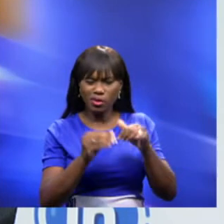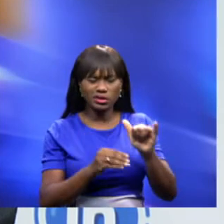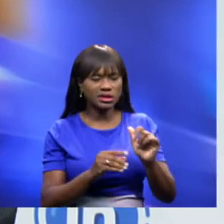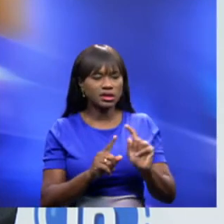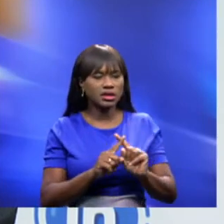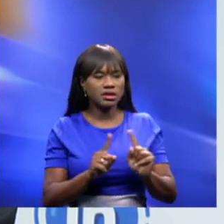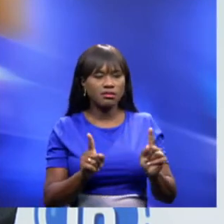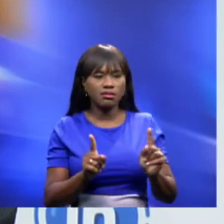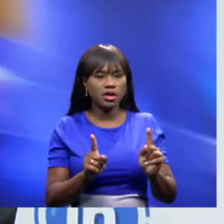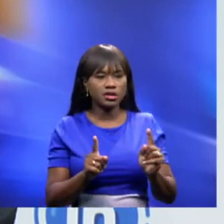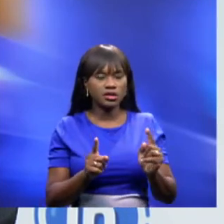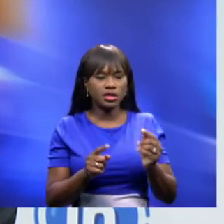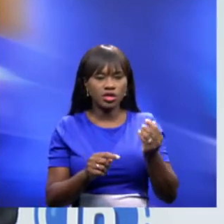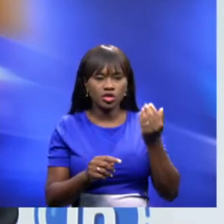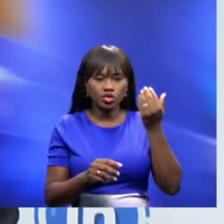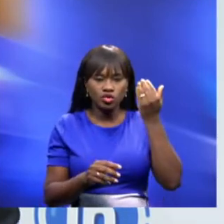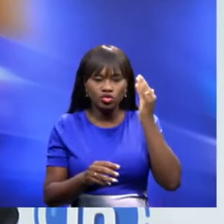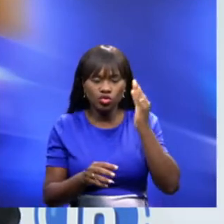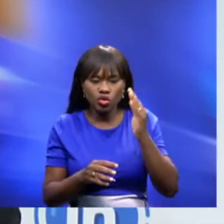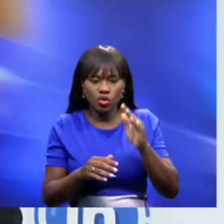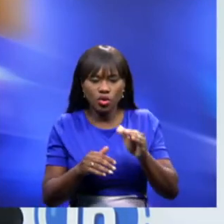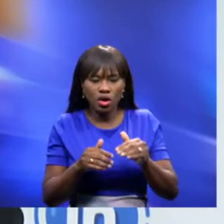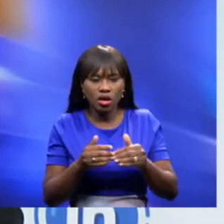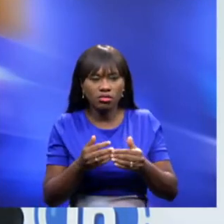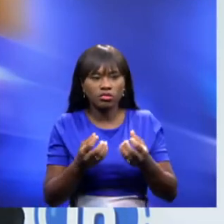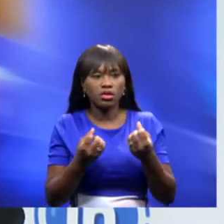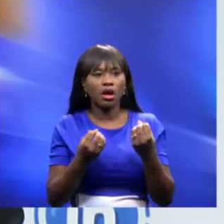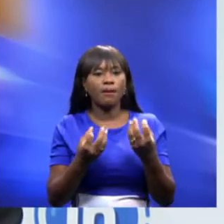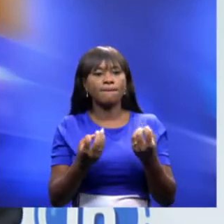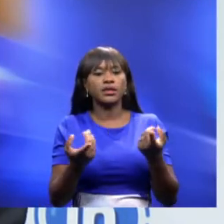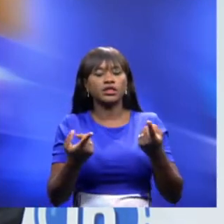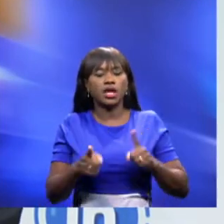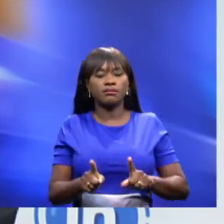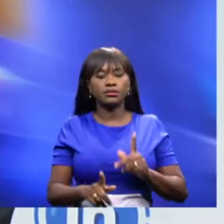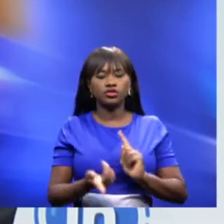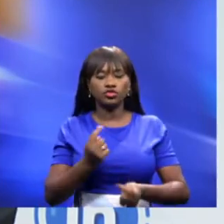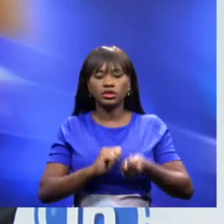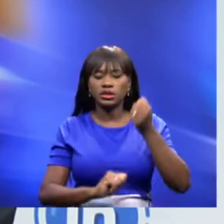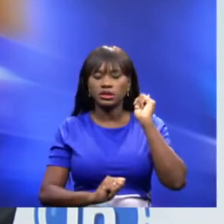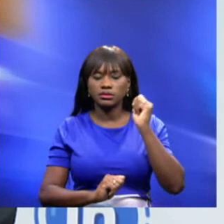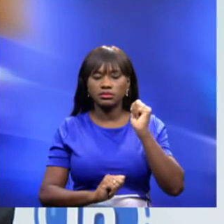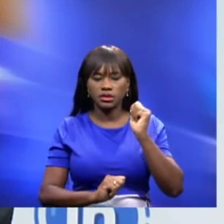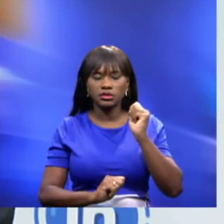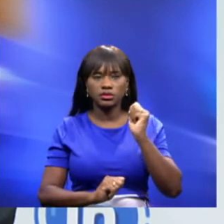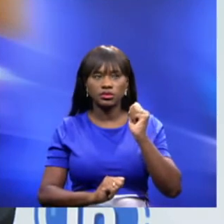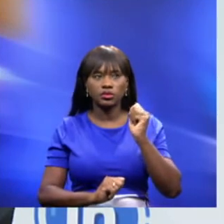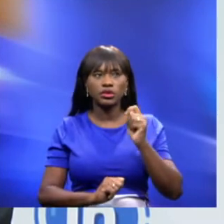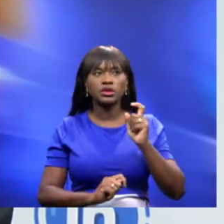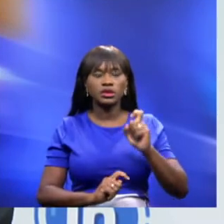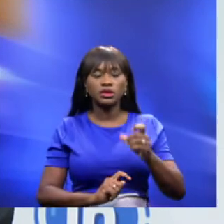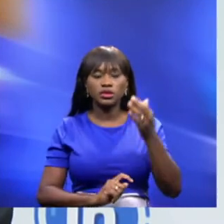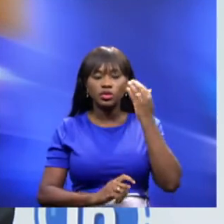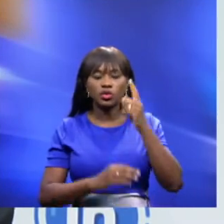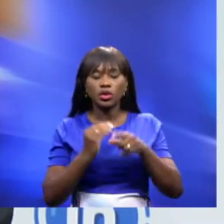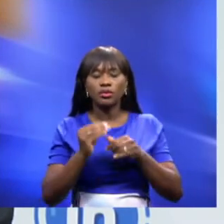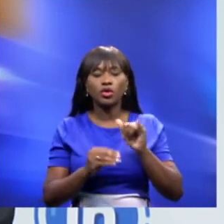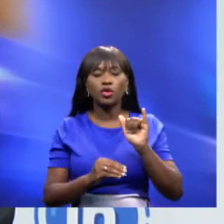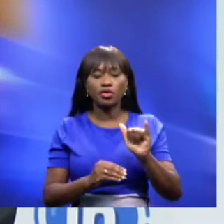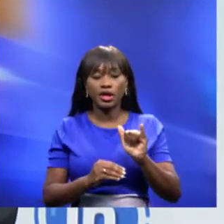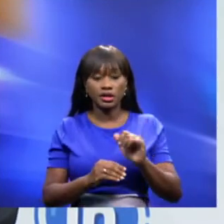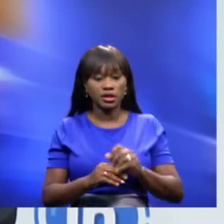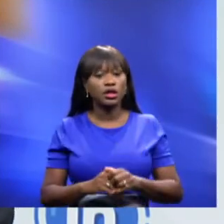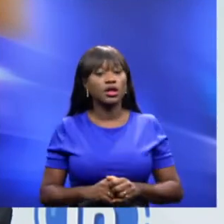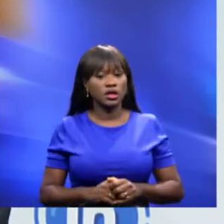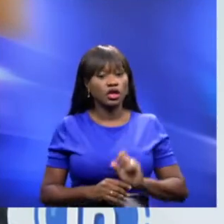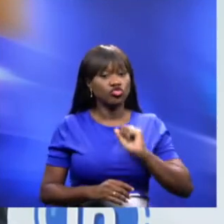not aware of how in-depth it is in Trinidad and Tobago, and they need to be aware of that. Ransomware is real.